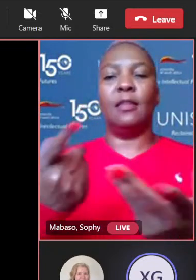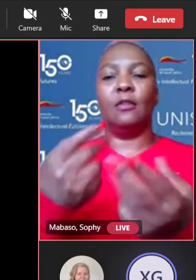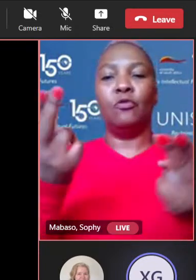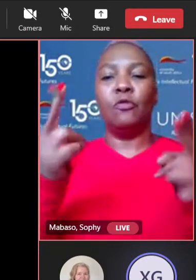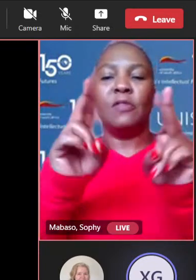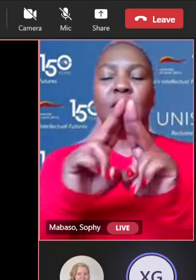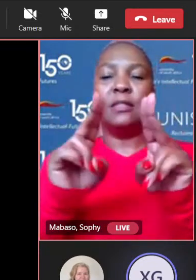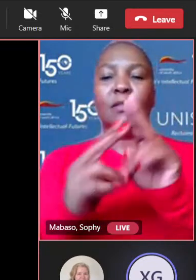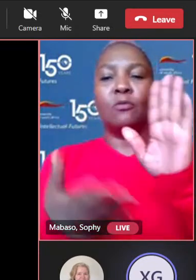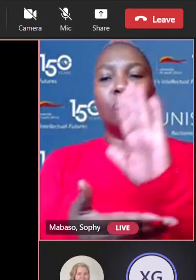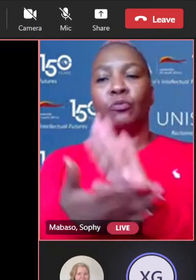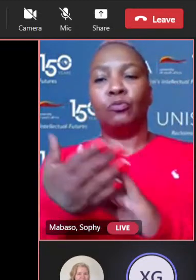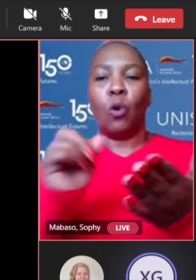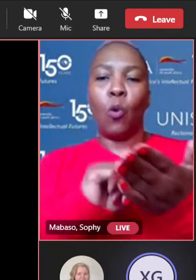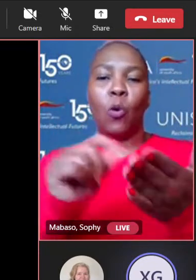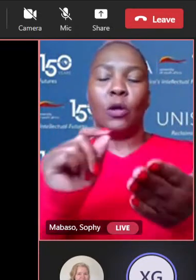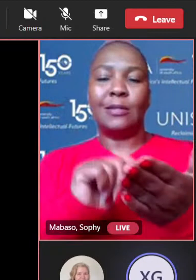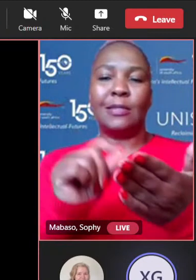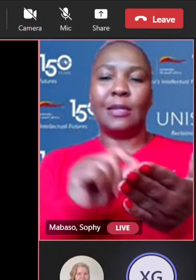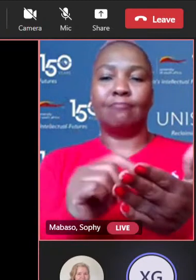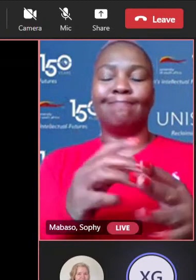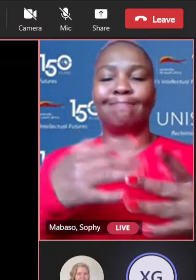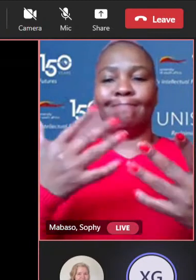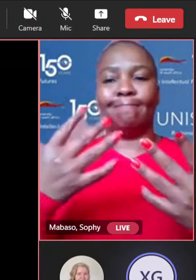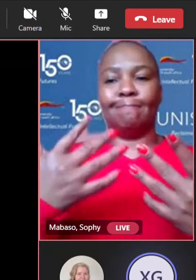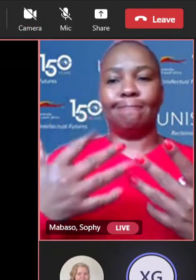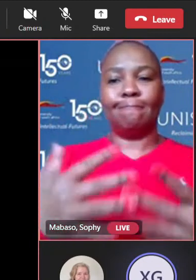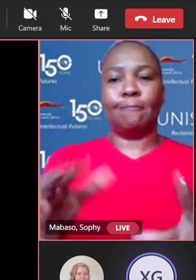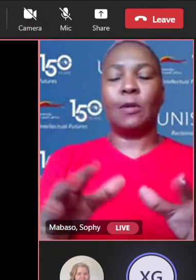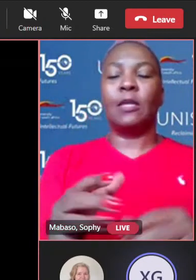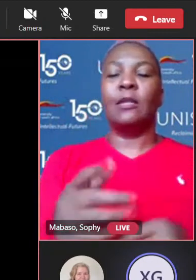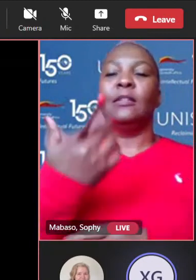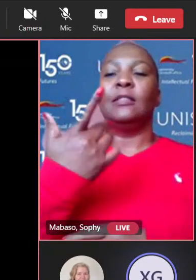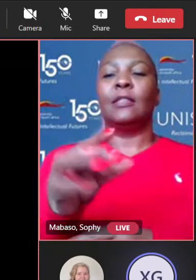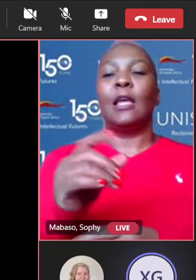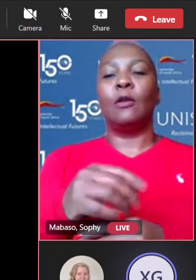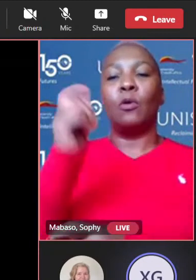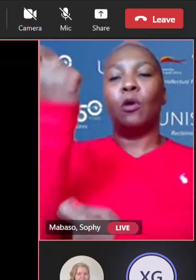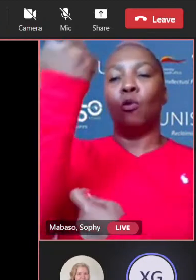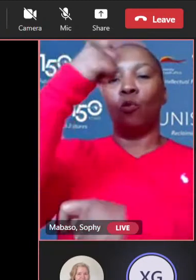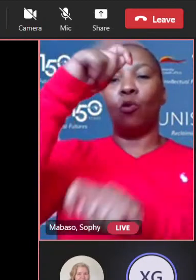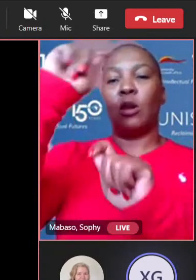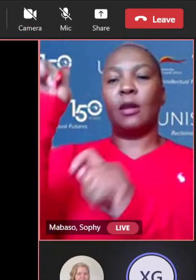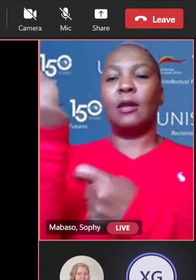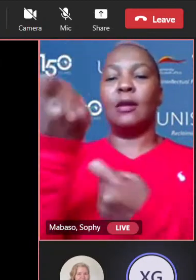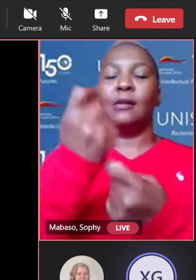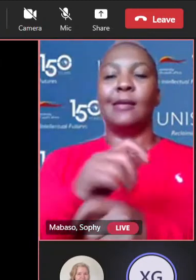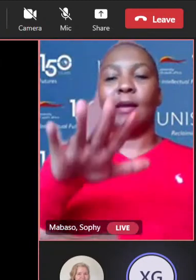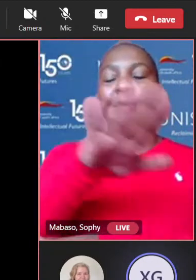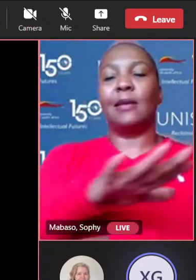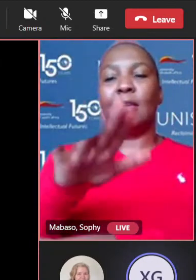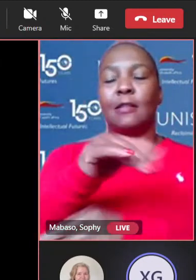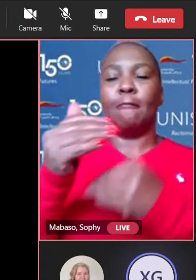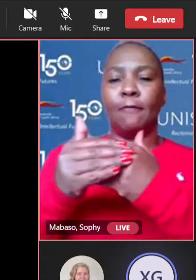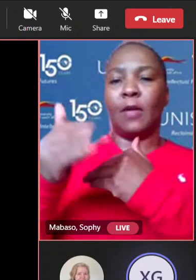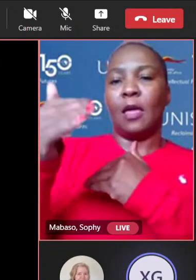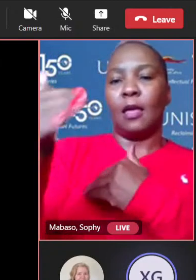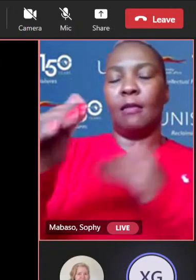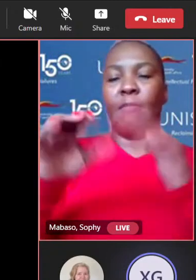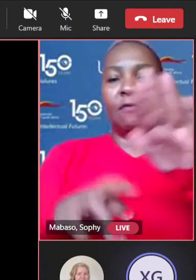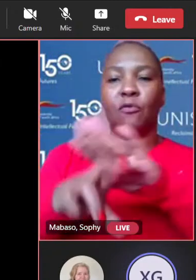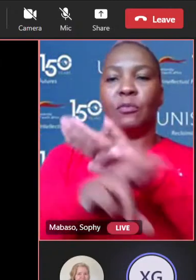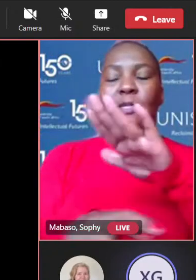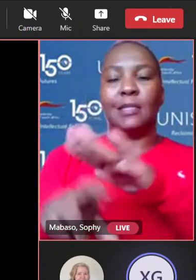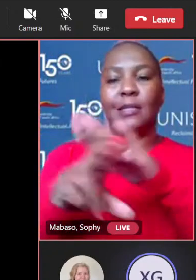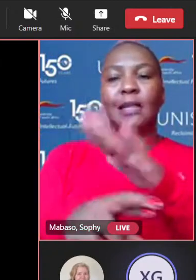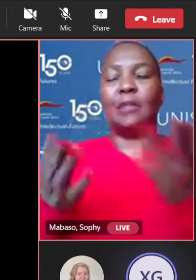a contract with them, mostly in remote areas that are far from a regional service center for